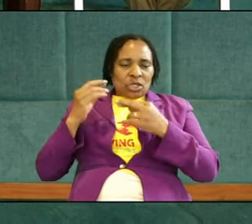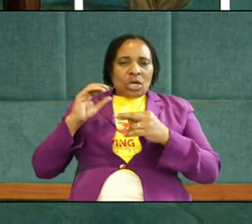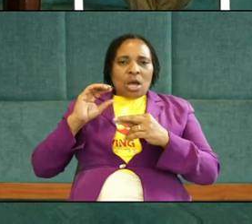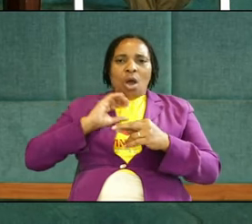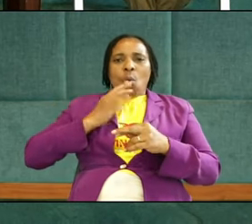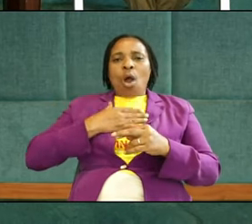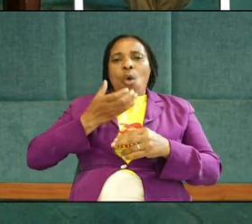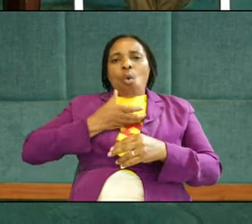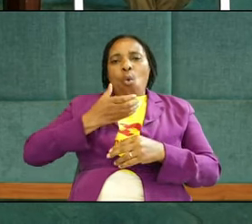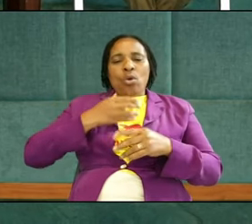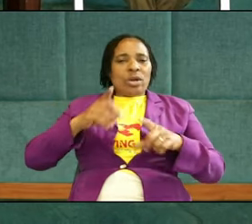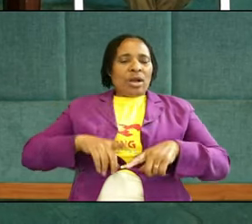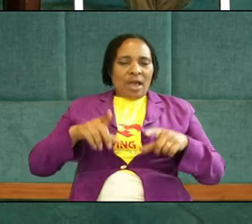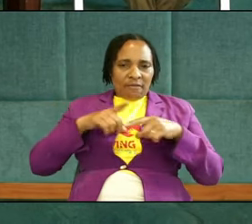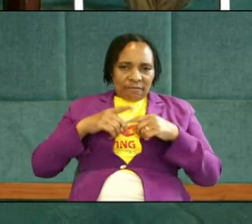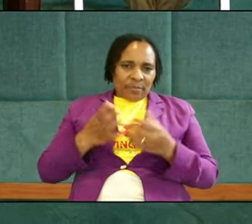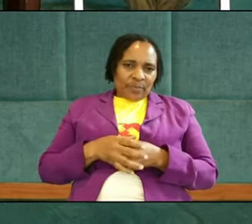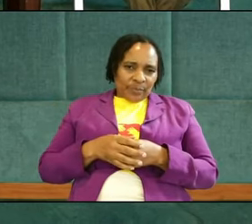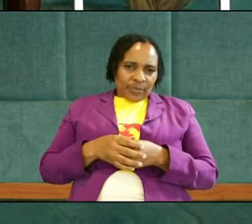lives?